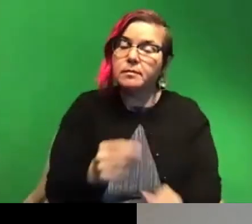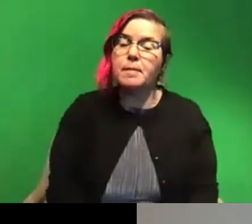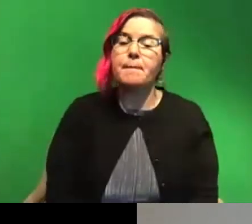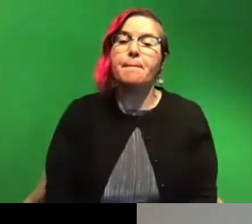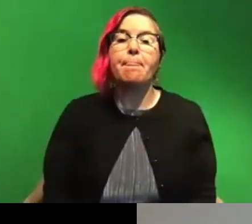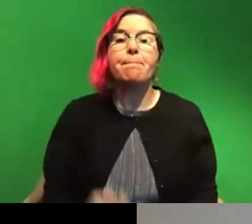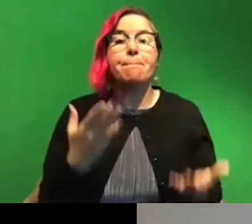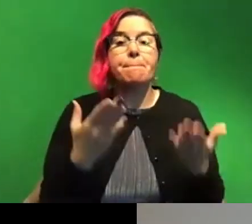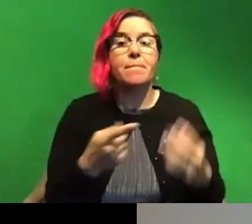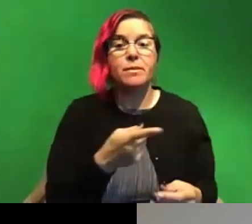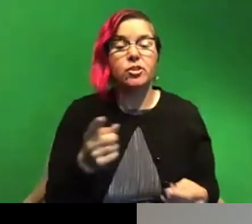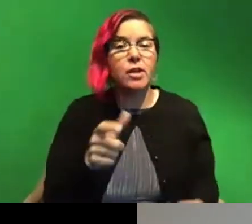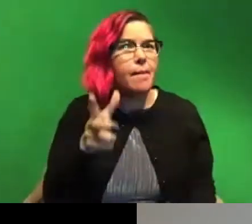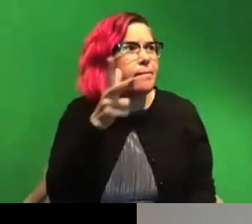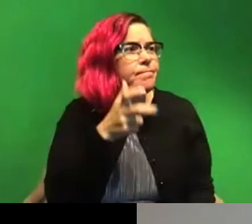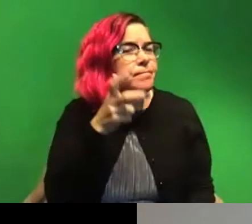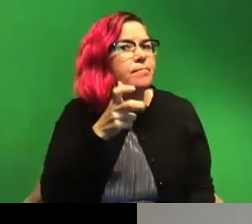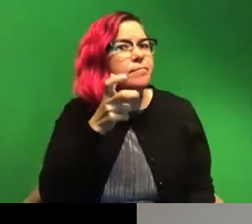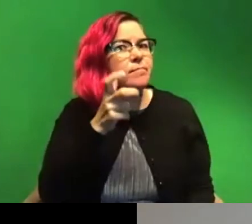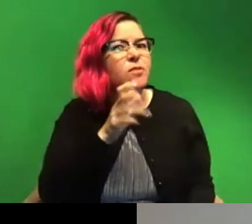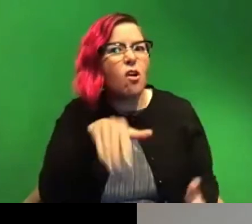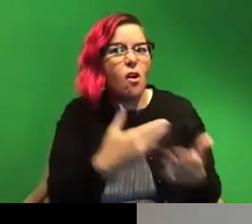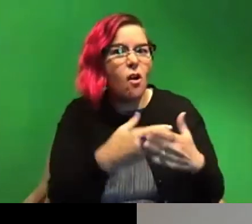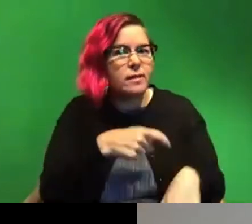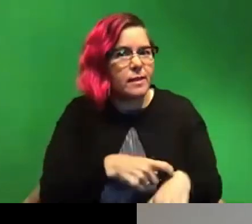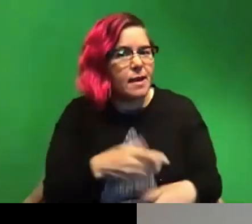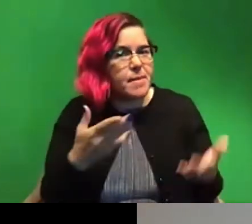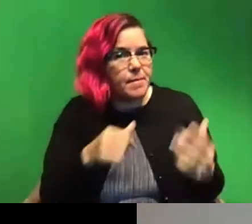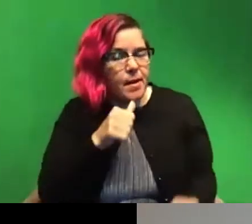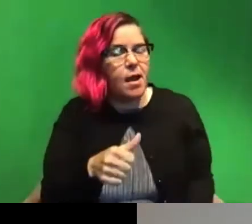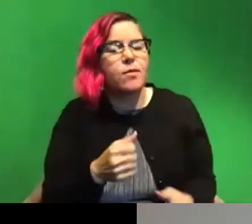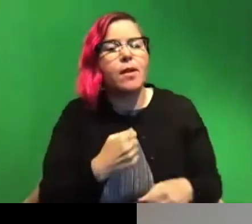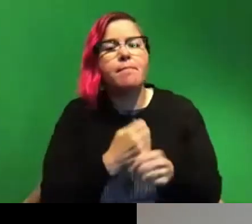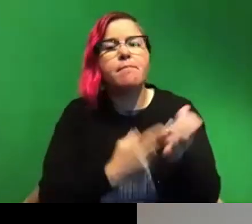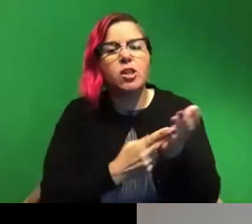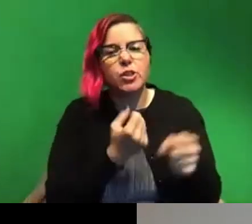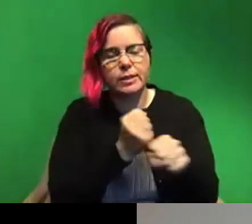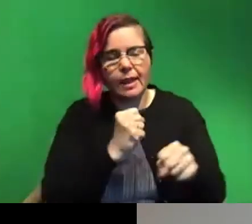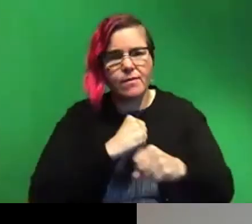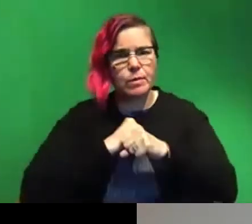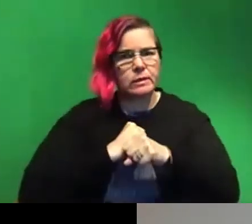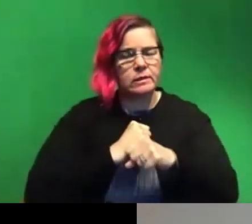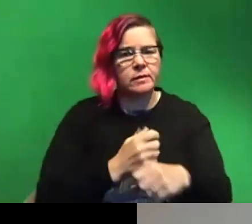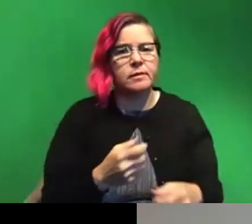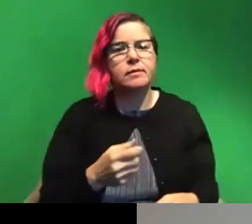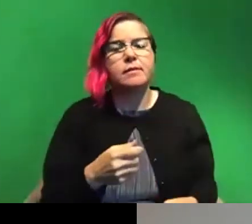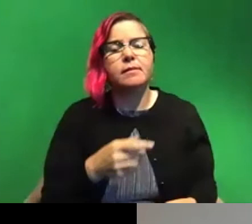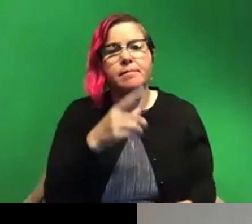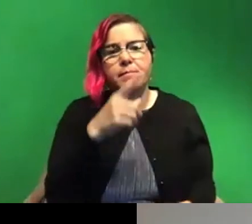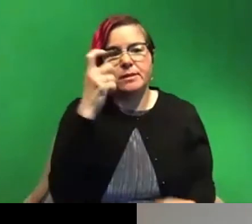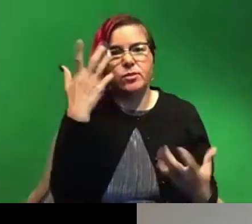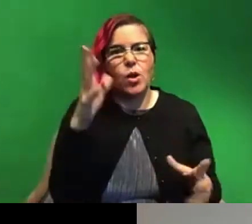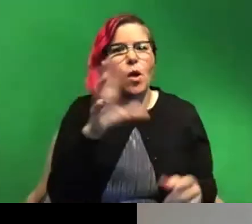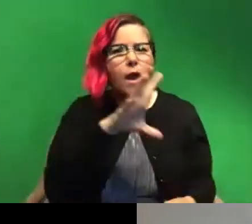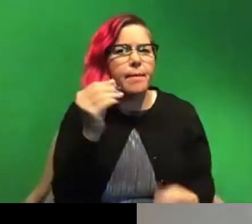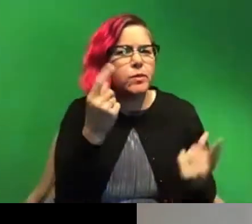maybe those things shouldn't be listening to you at all times in your homes. You want to make sure that you're safe and you're protected, because we don't always know what companies are